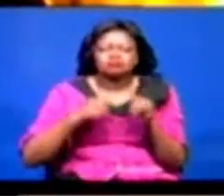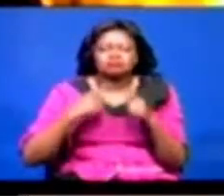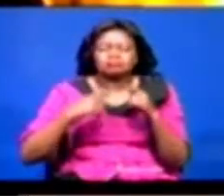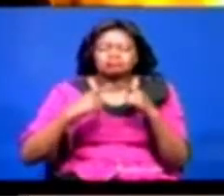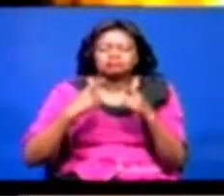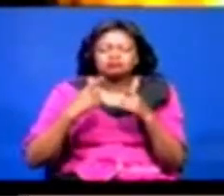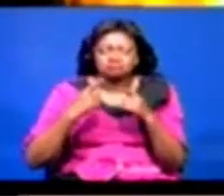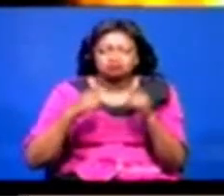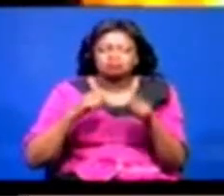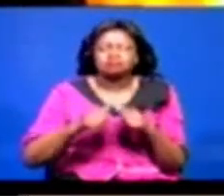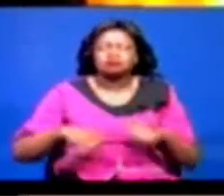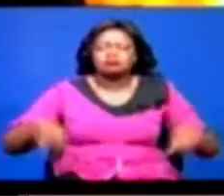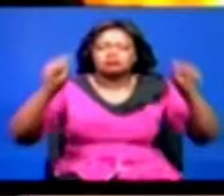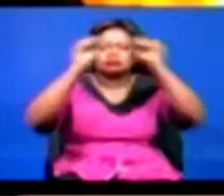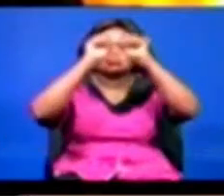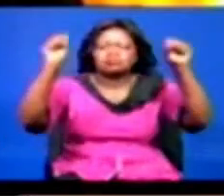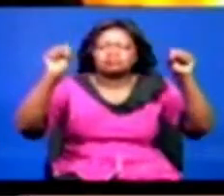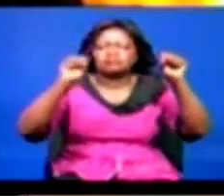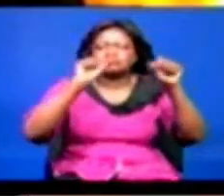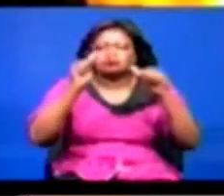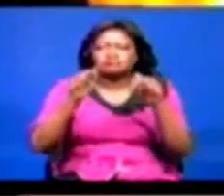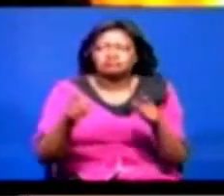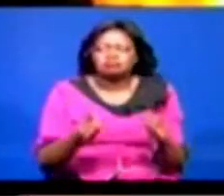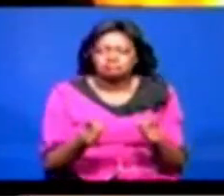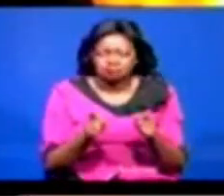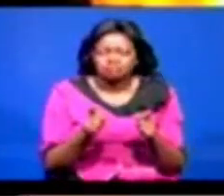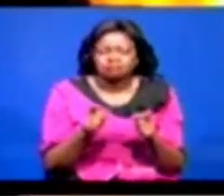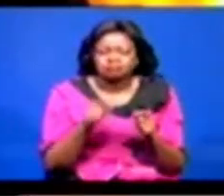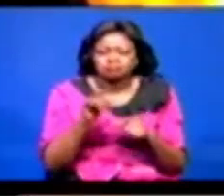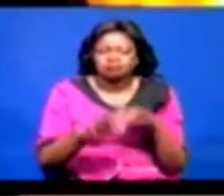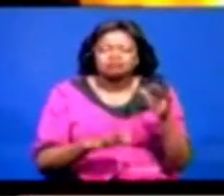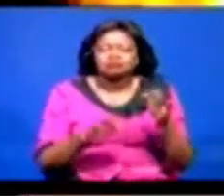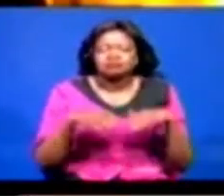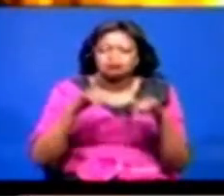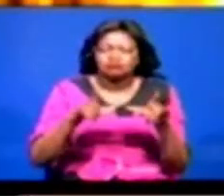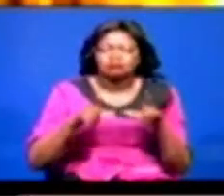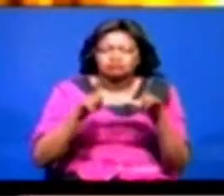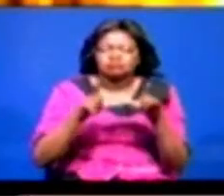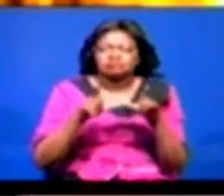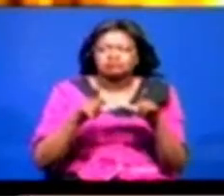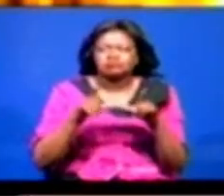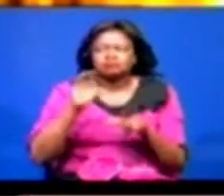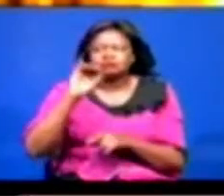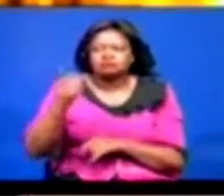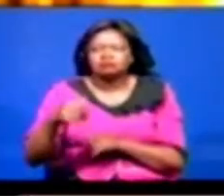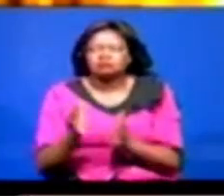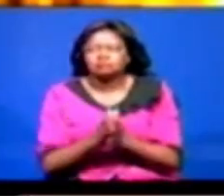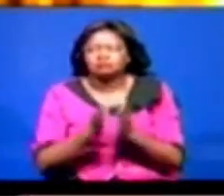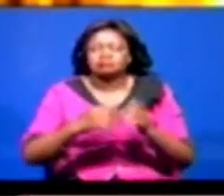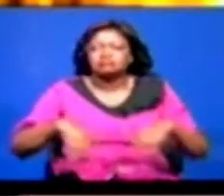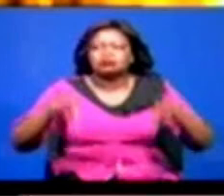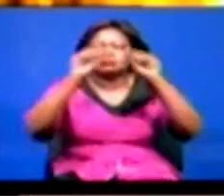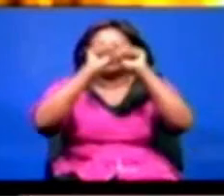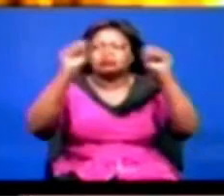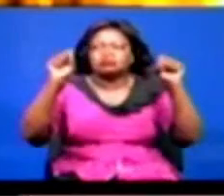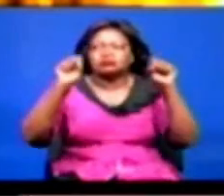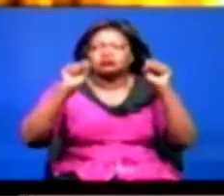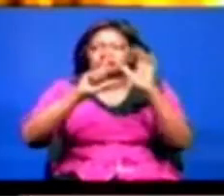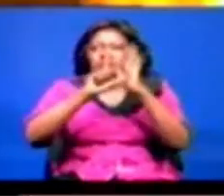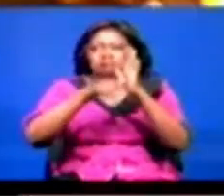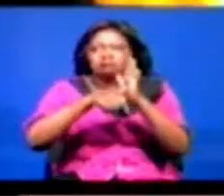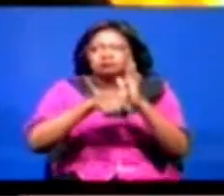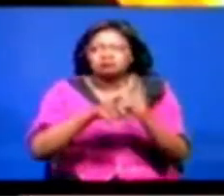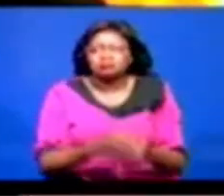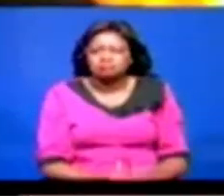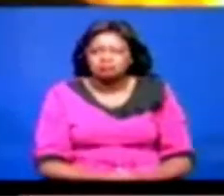respect of the president. The other administrative steps of giving the certificate to the Chief Justice and to the president comes later.